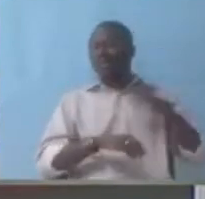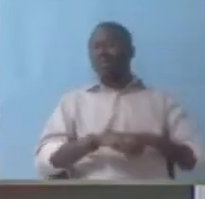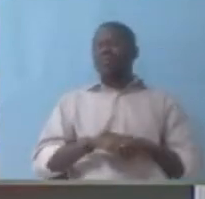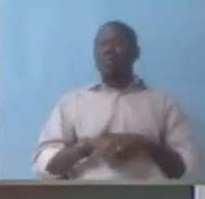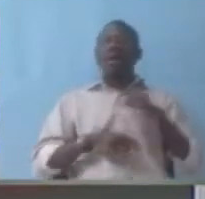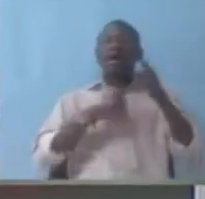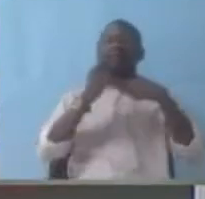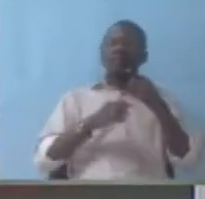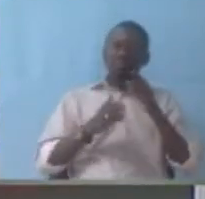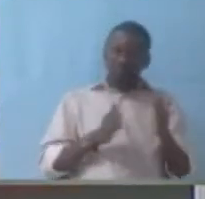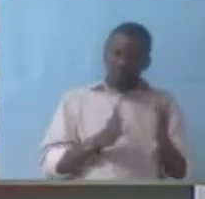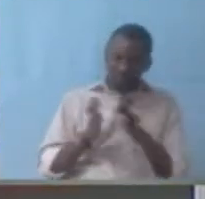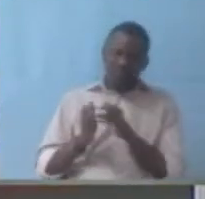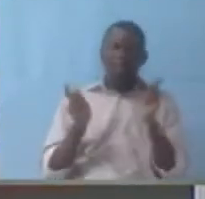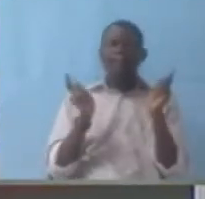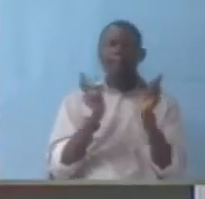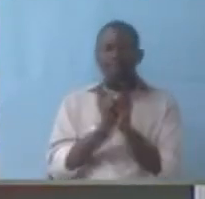After you had met the chairman,